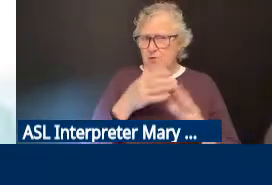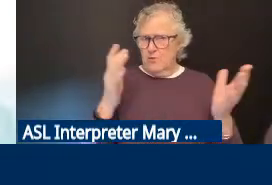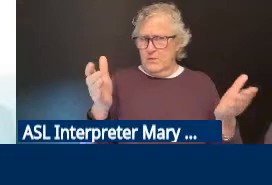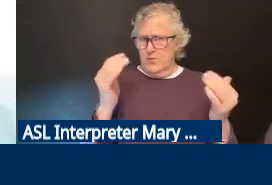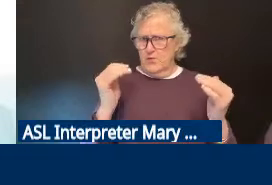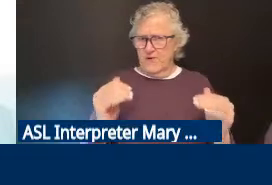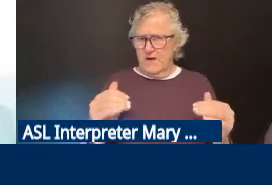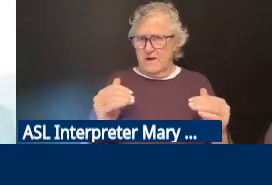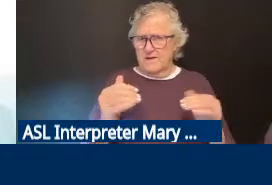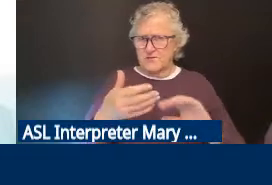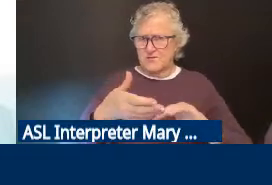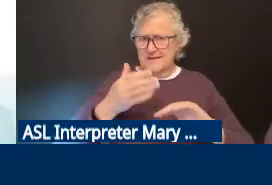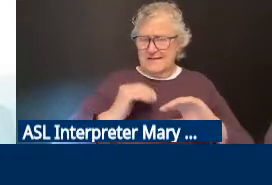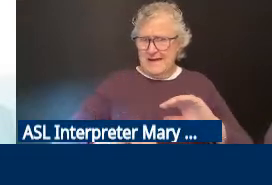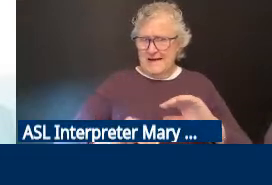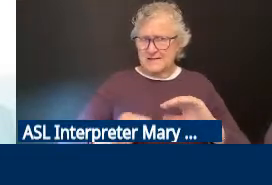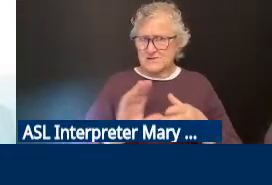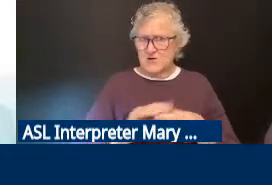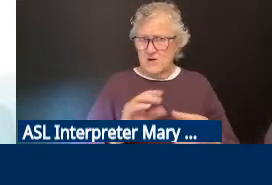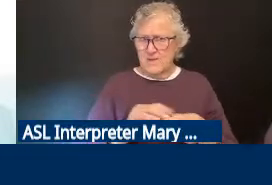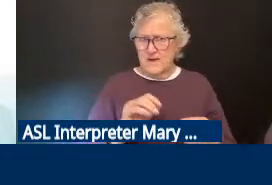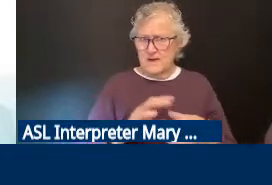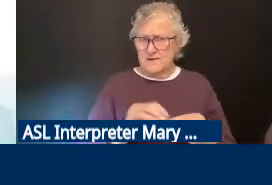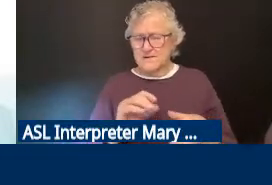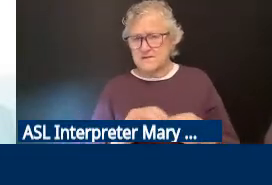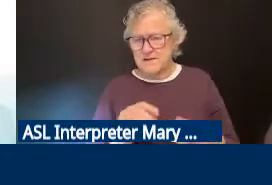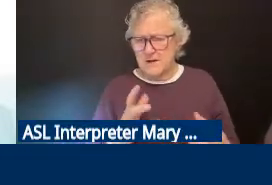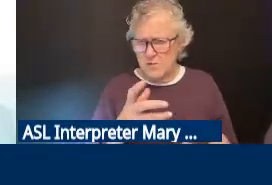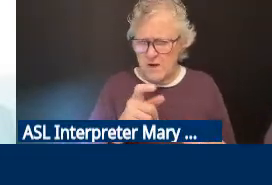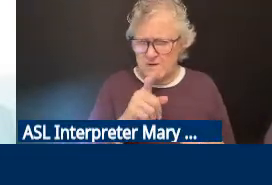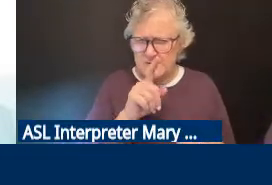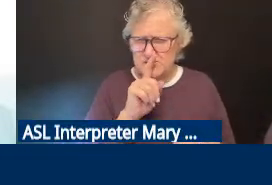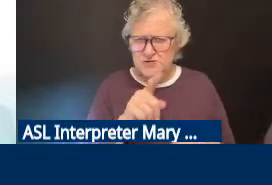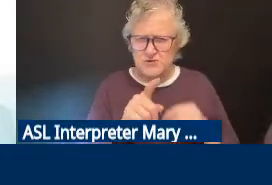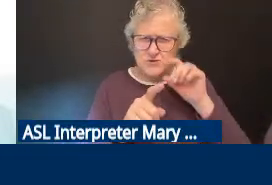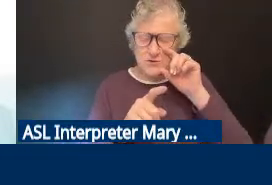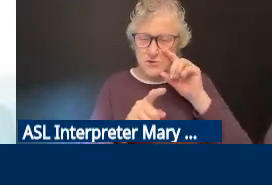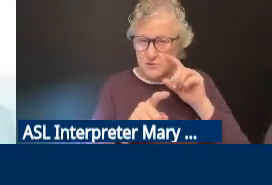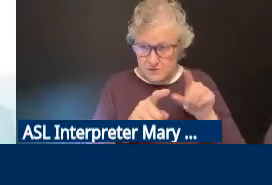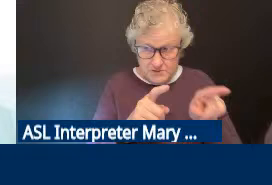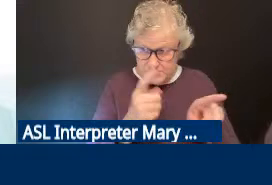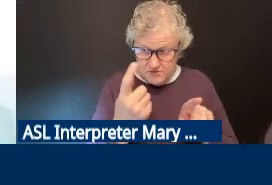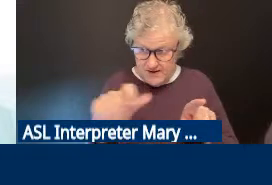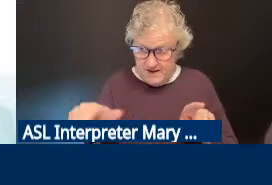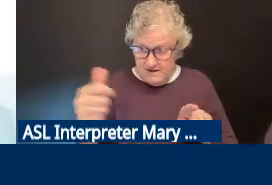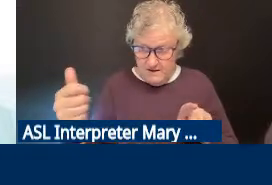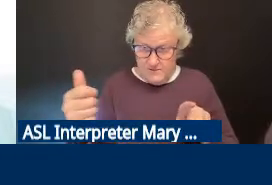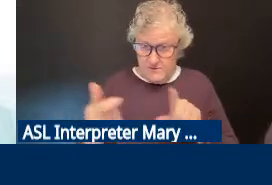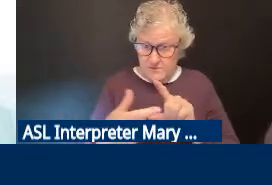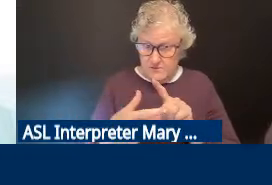questions about anything related to the last presentation with Chris.